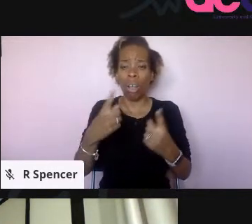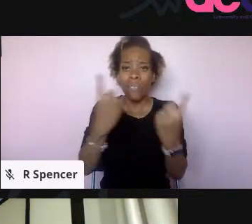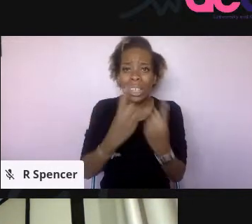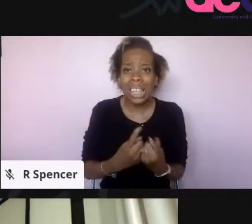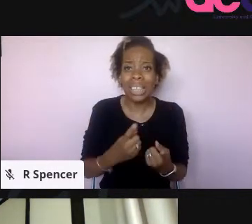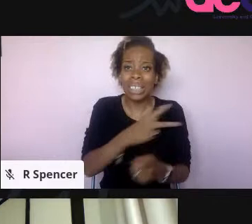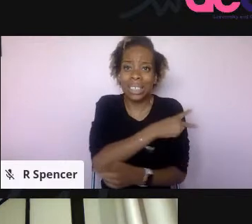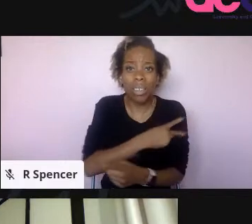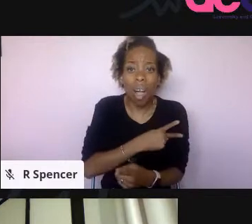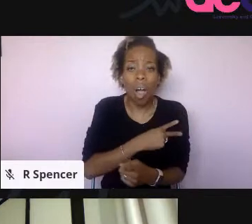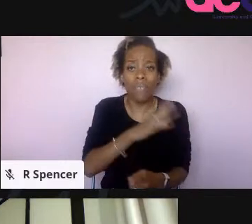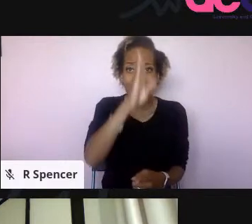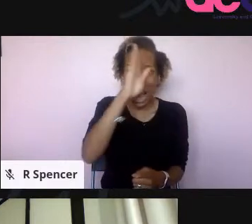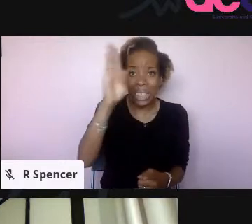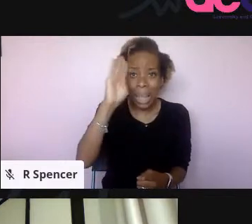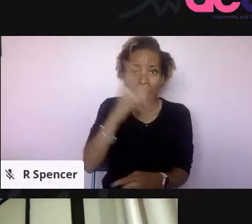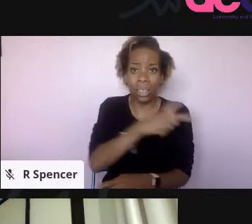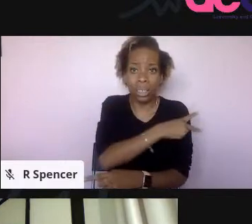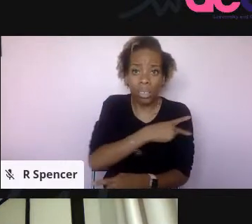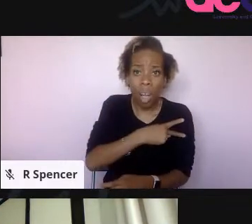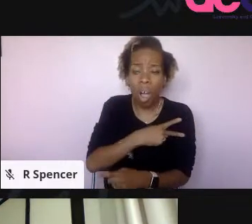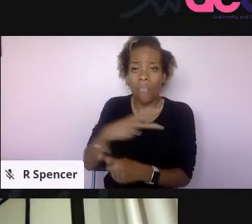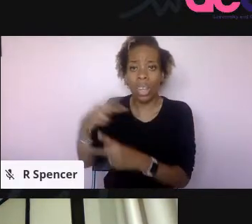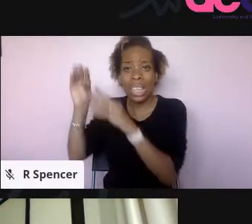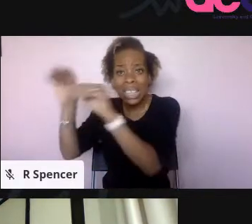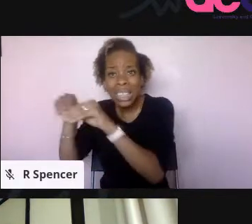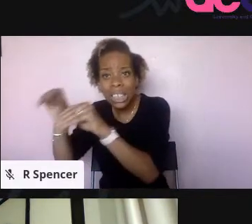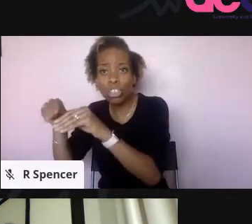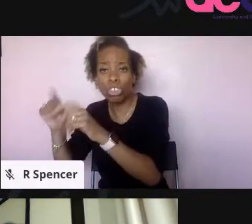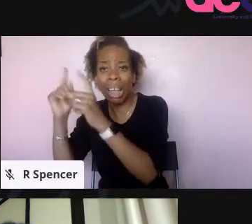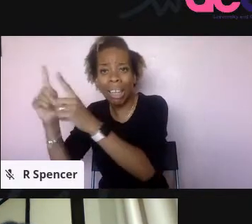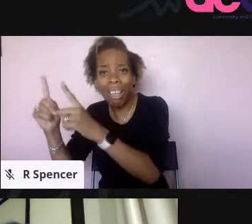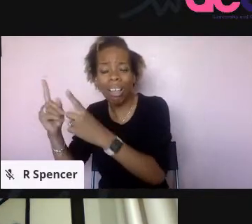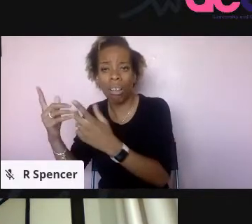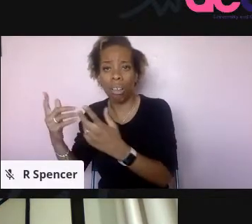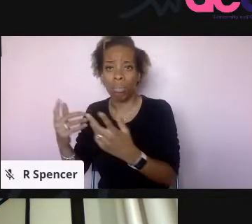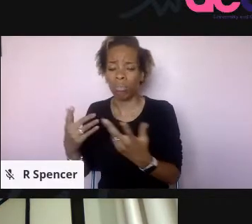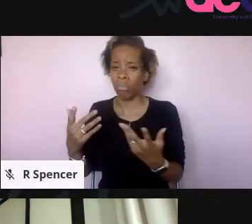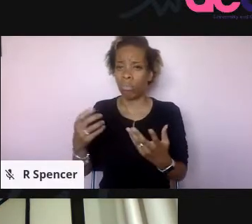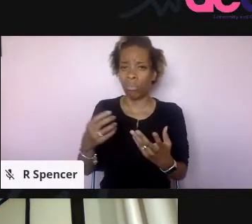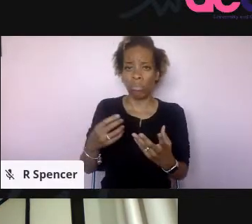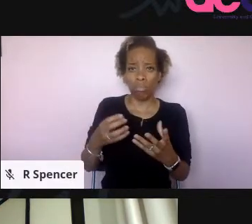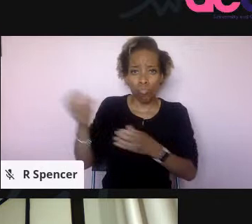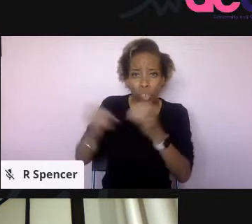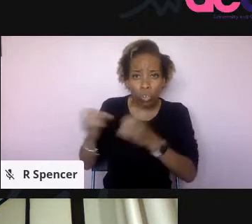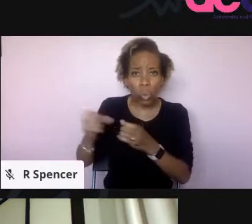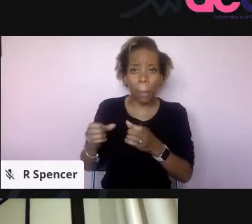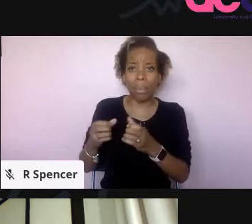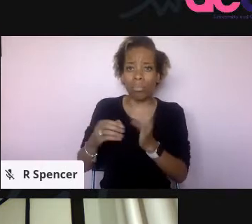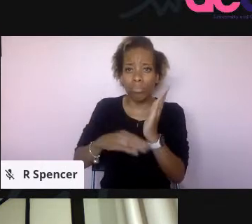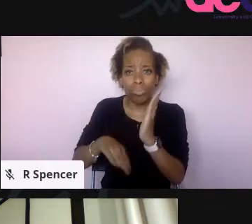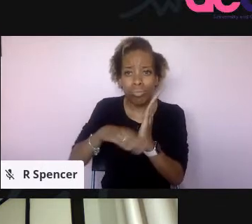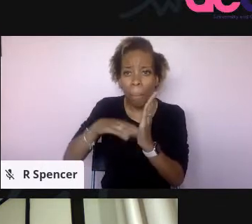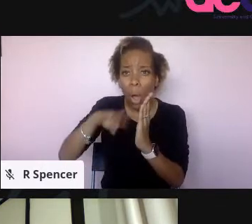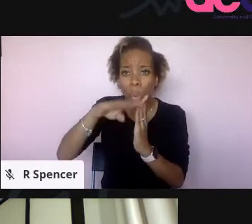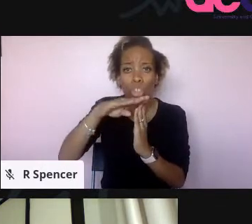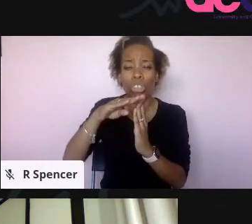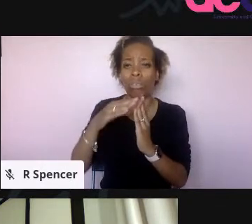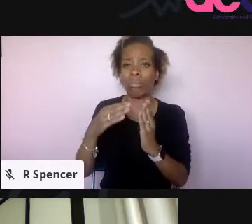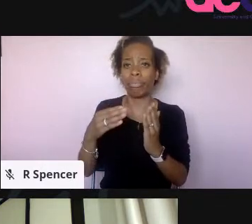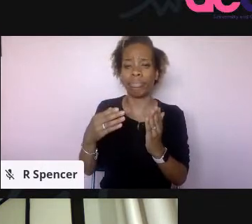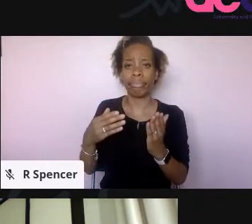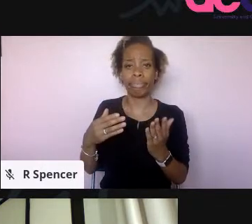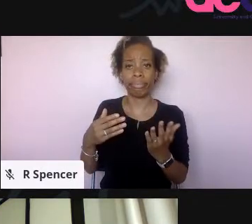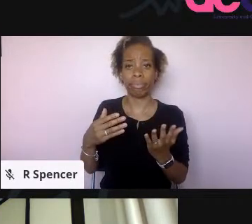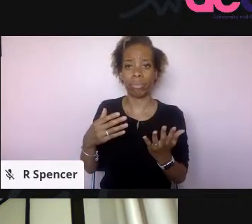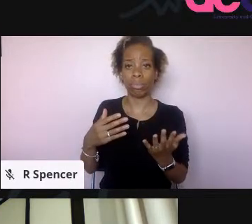staff and they're doing the research or the teaching, whether that's to do with recruitment, whether it's to do with promotion, or whether it's to do when you're wanting